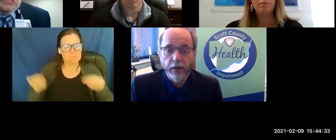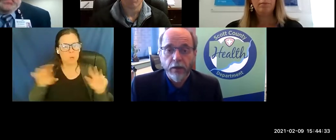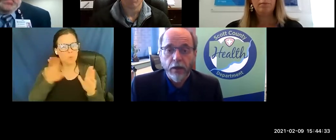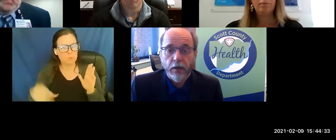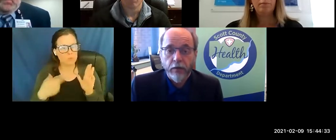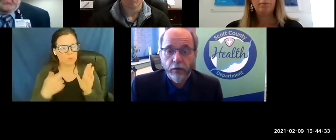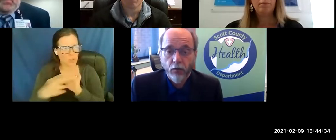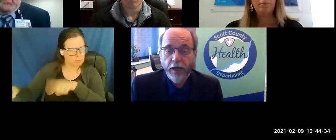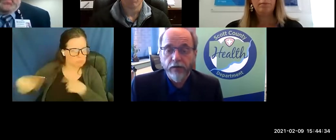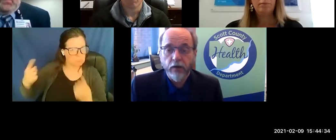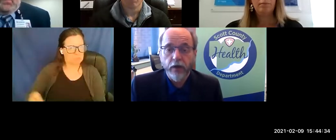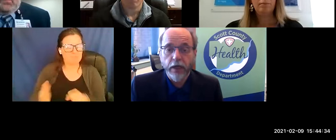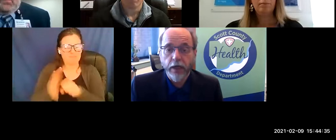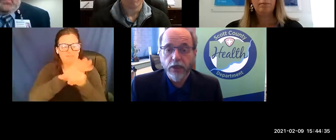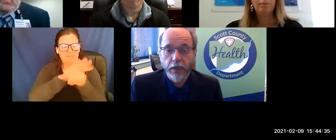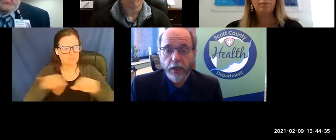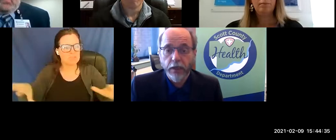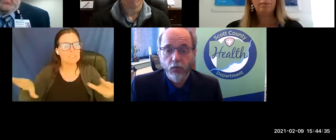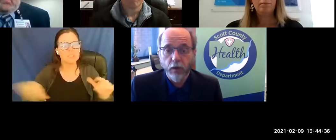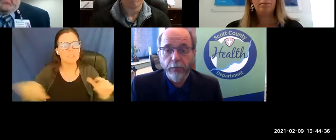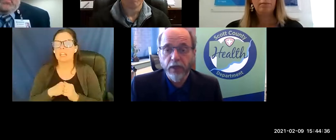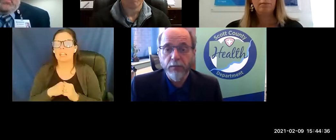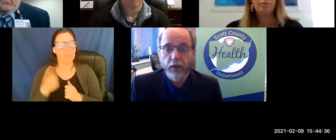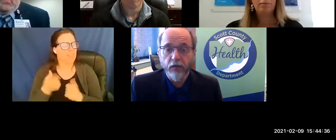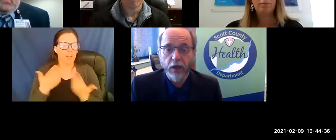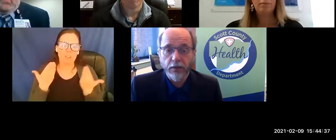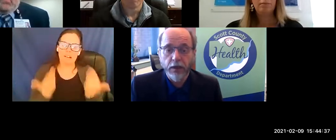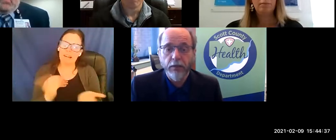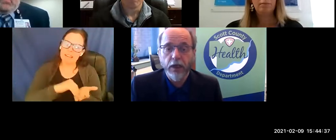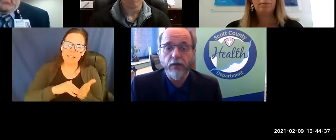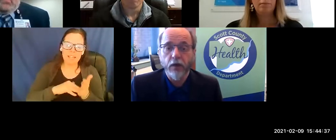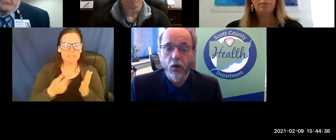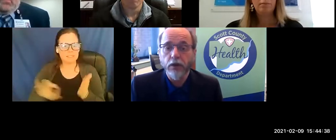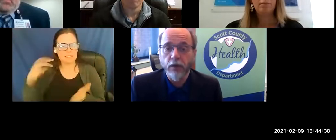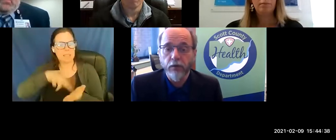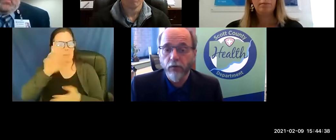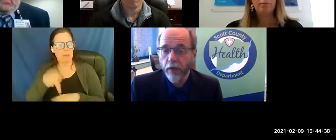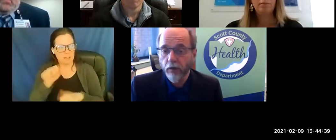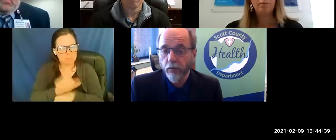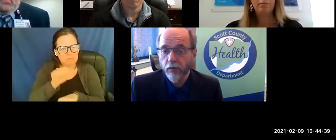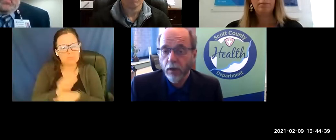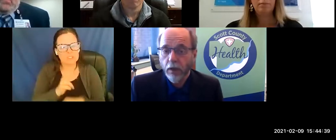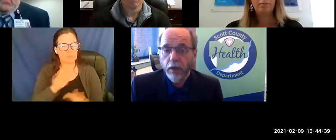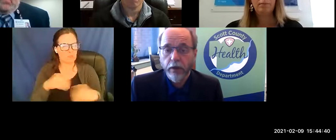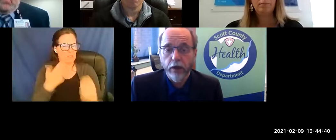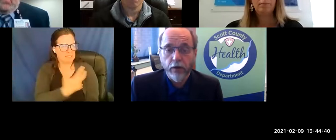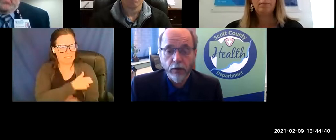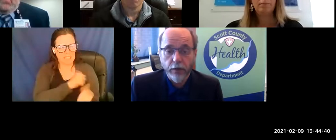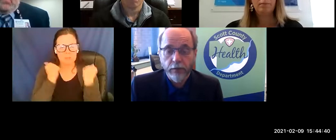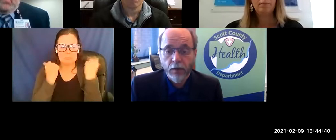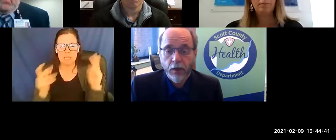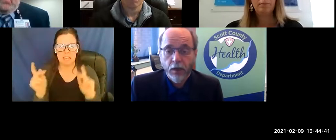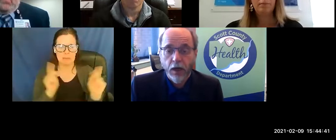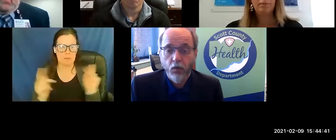pandemic. They're rising to the occasion again and will be immunizing large numbers of residents in our